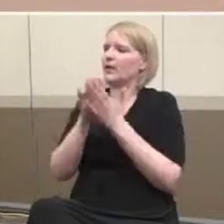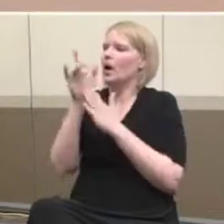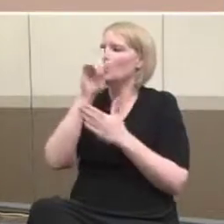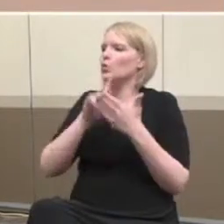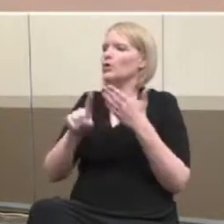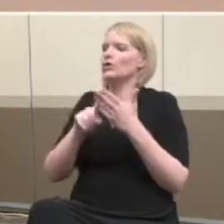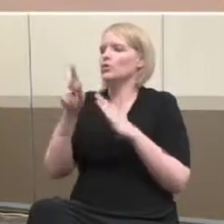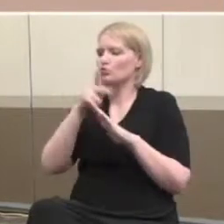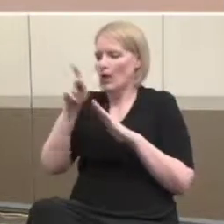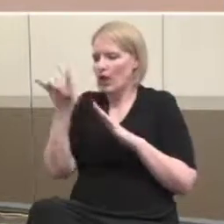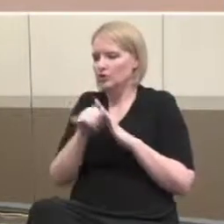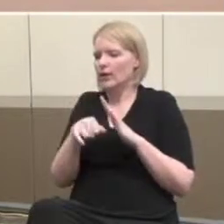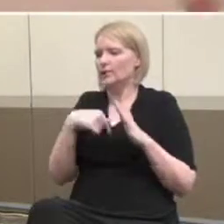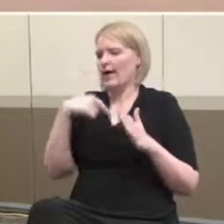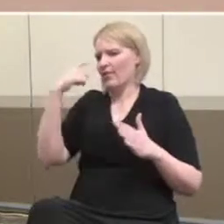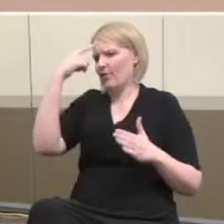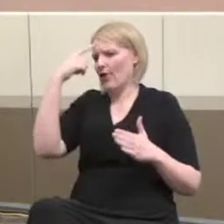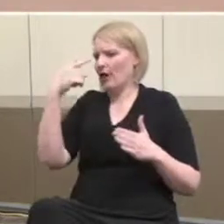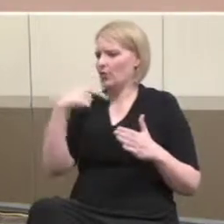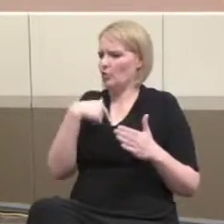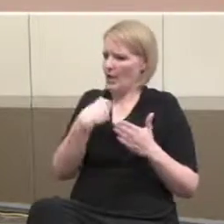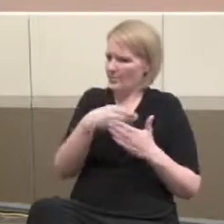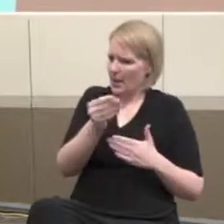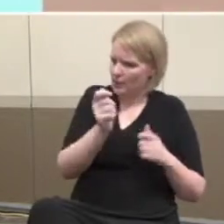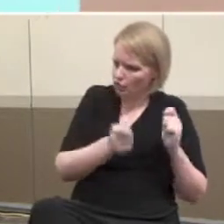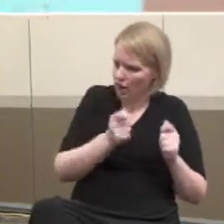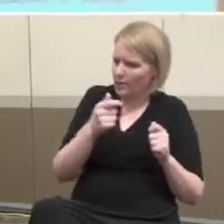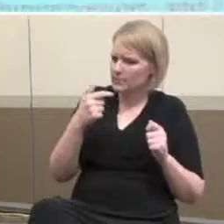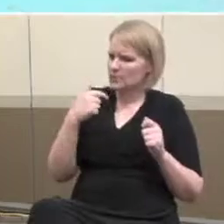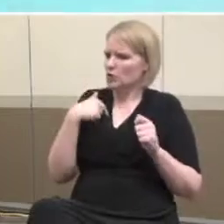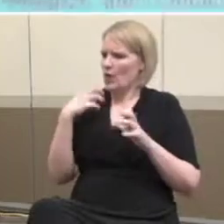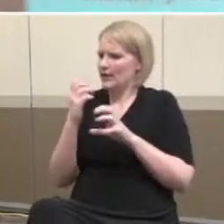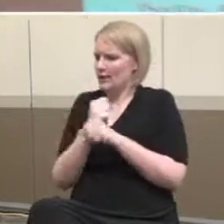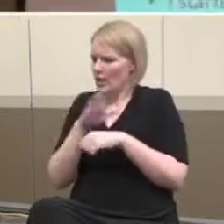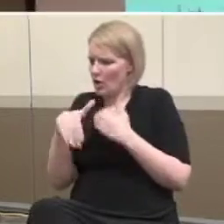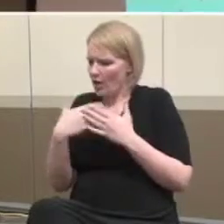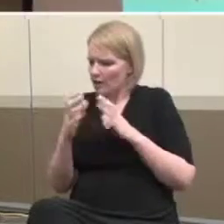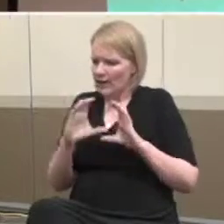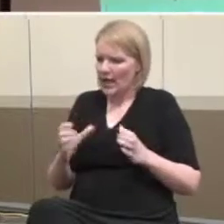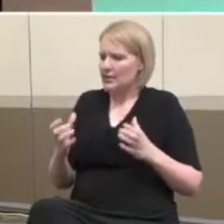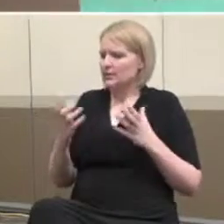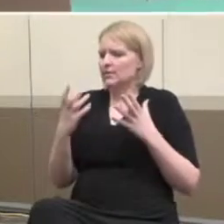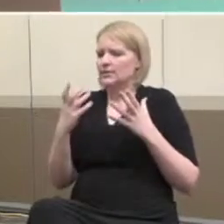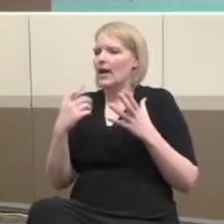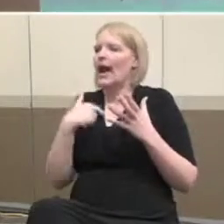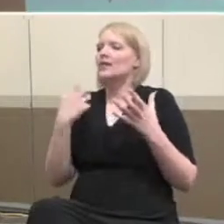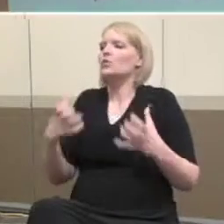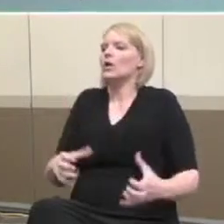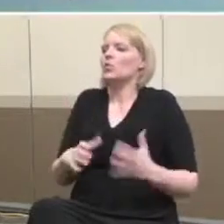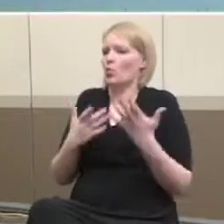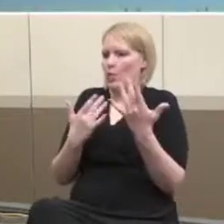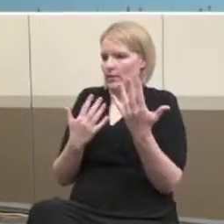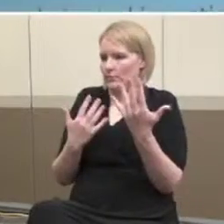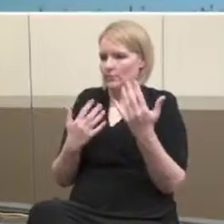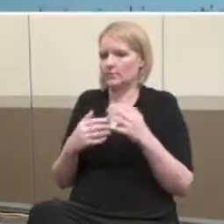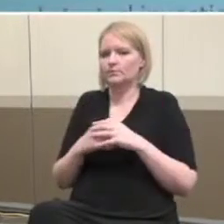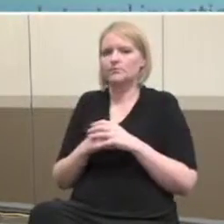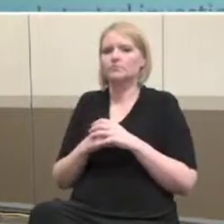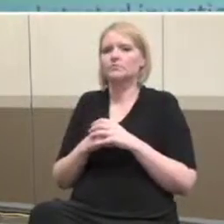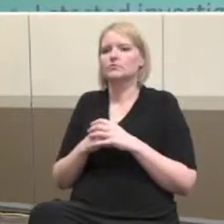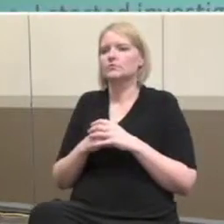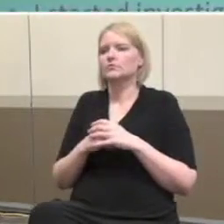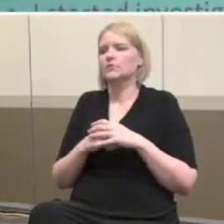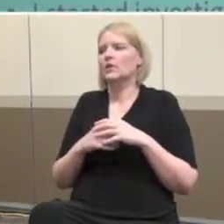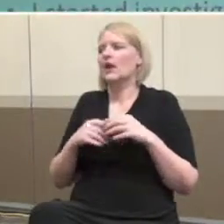project. But I was kind of like him. I'm like, well, do I go buy drums? Do I go take every class there is? But I didn't really want to wait to do that. So